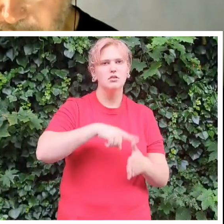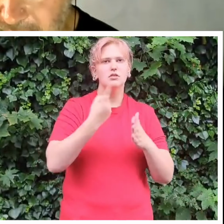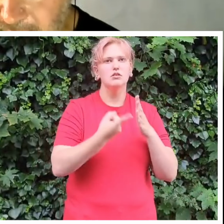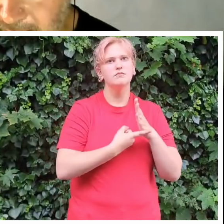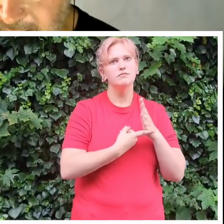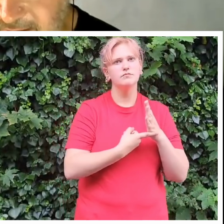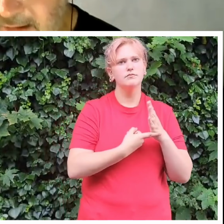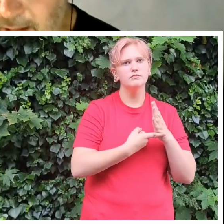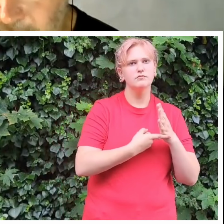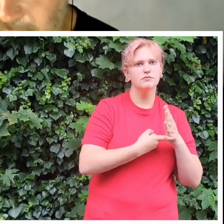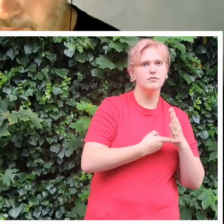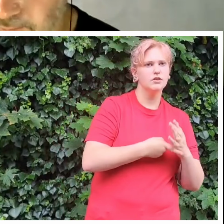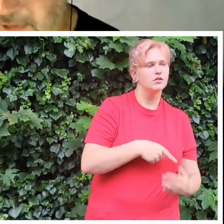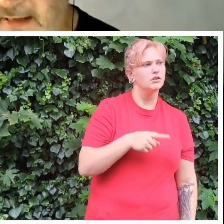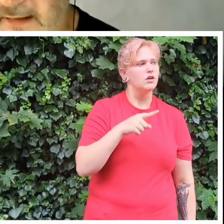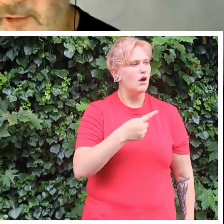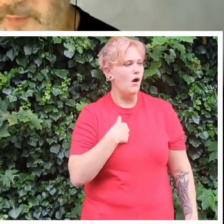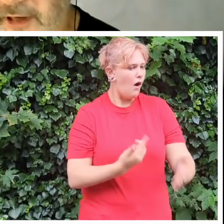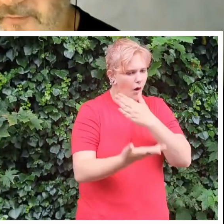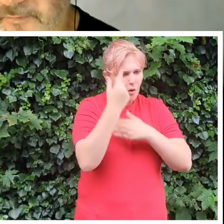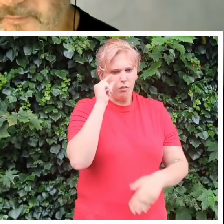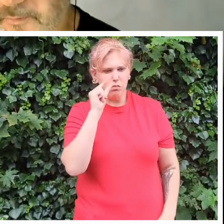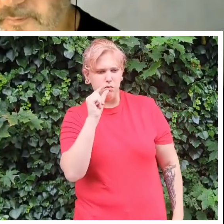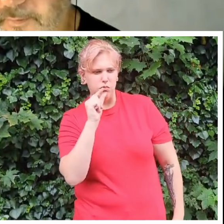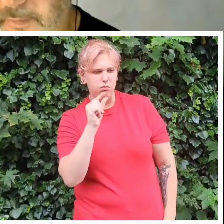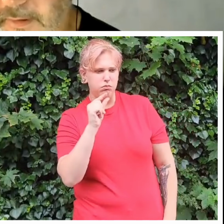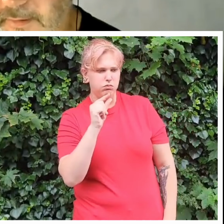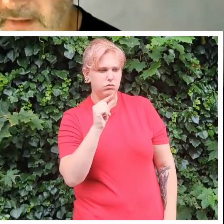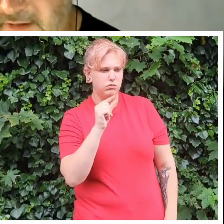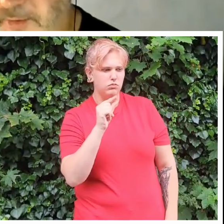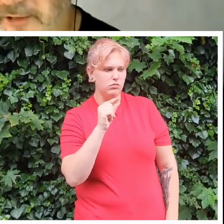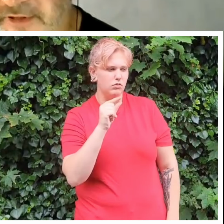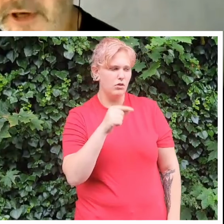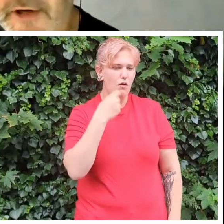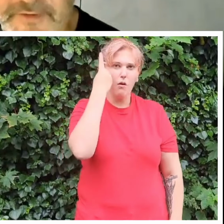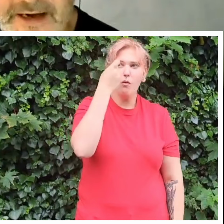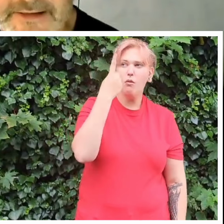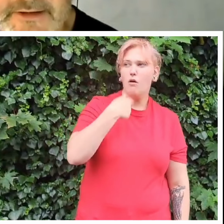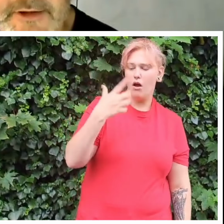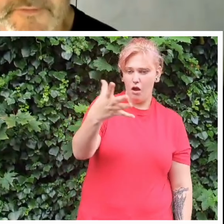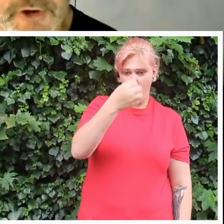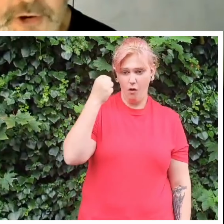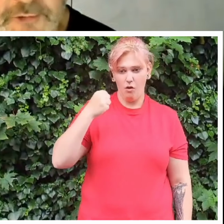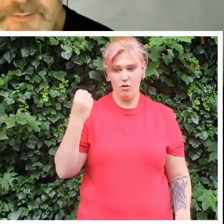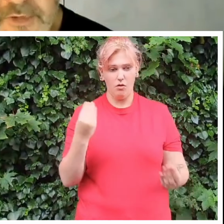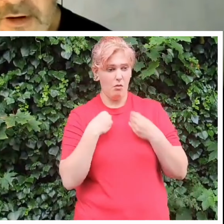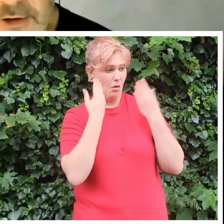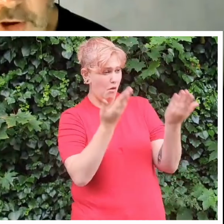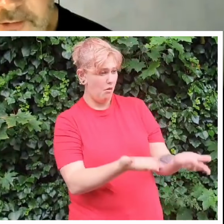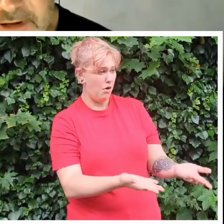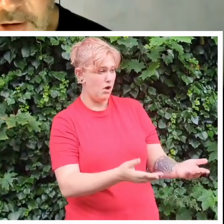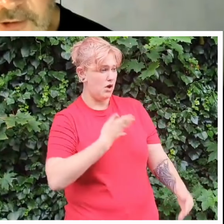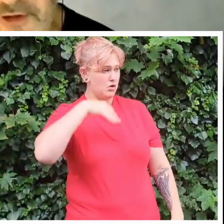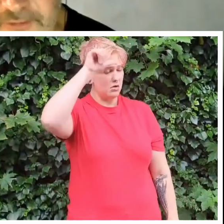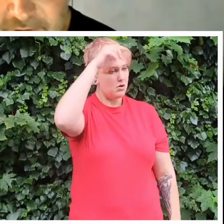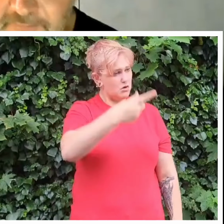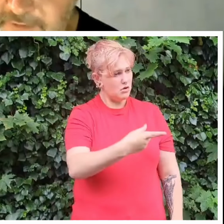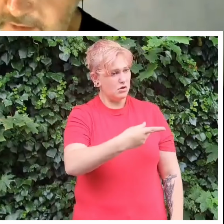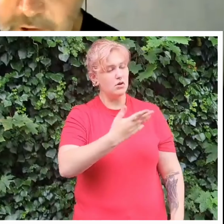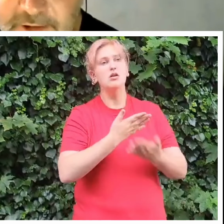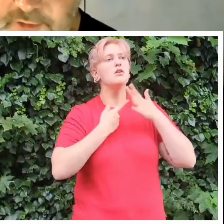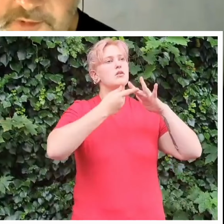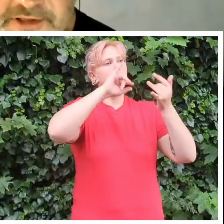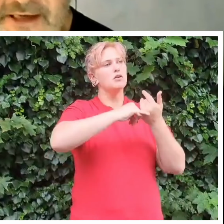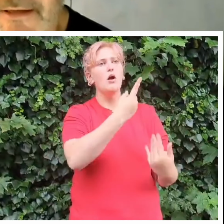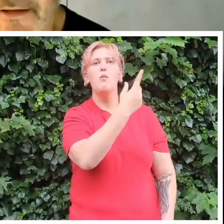about is I'll relay a little bit of the experience I've had of you and knowing you. So love